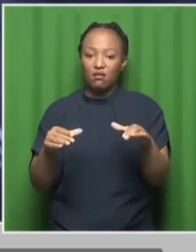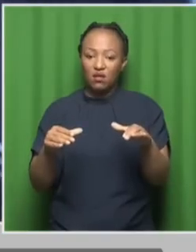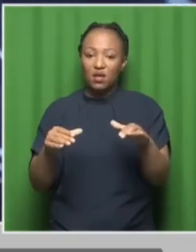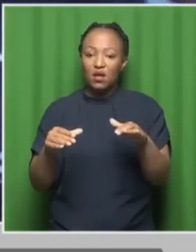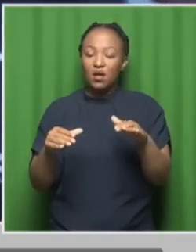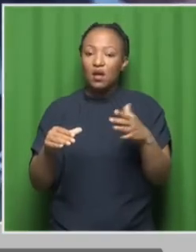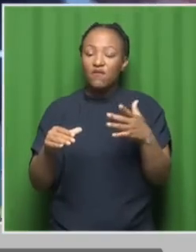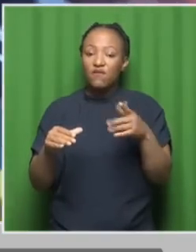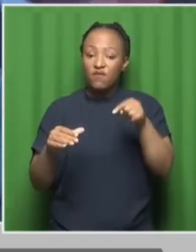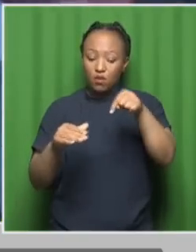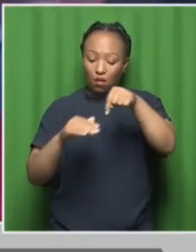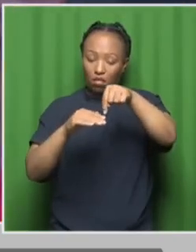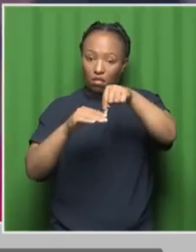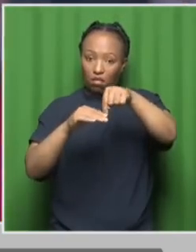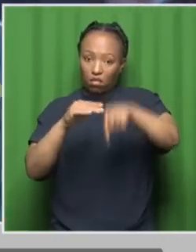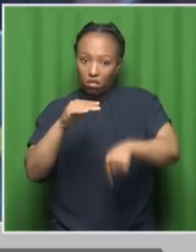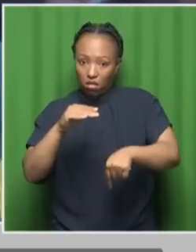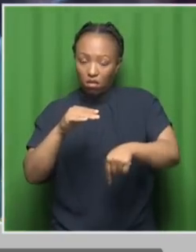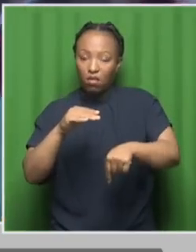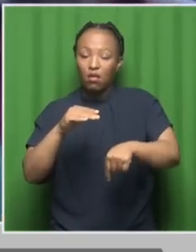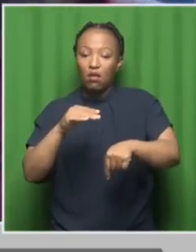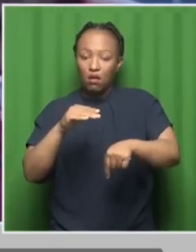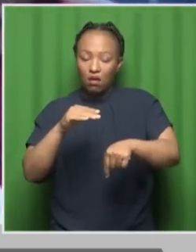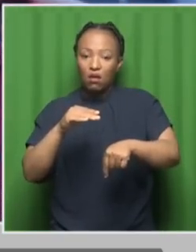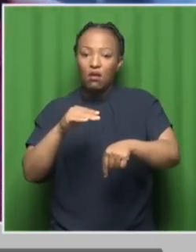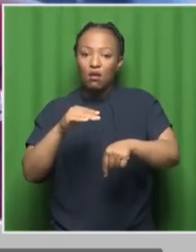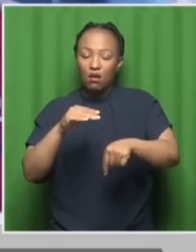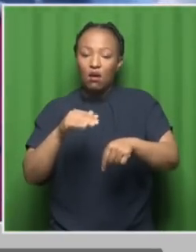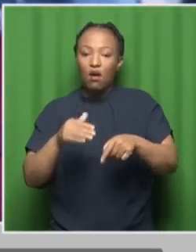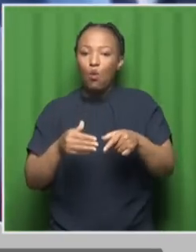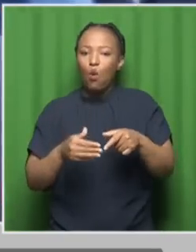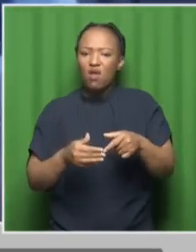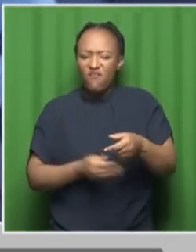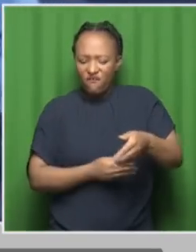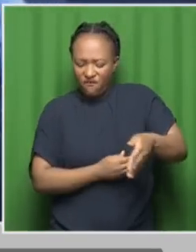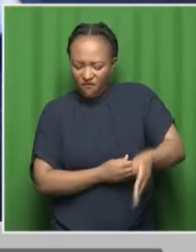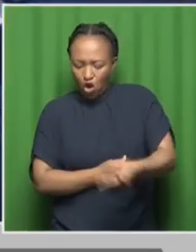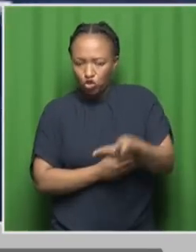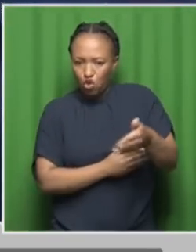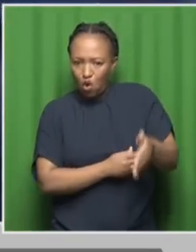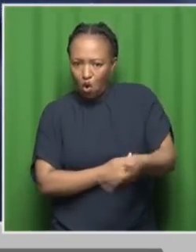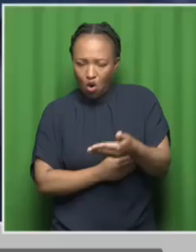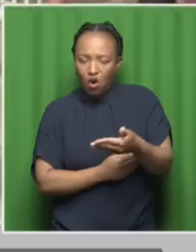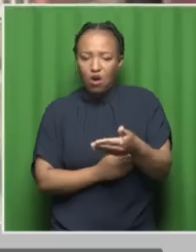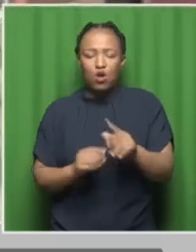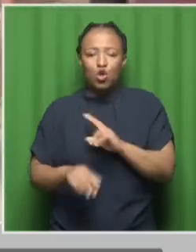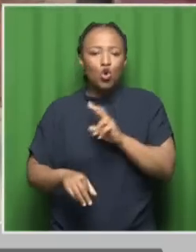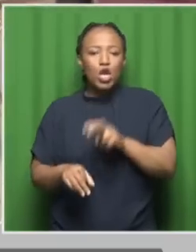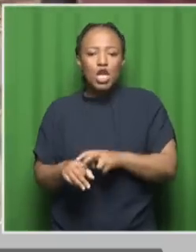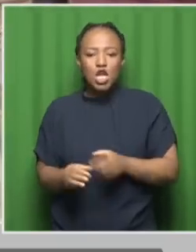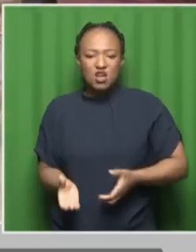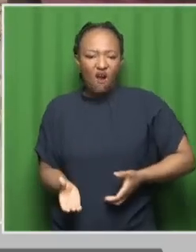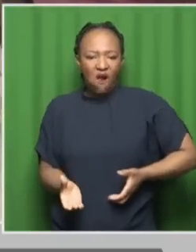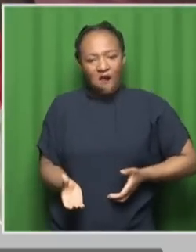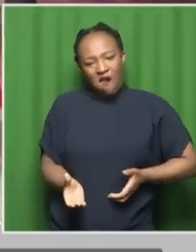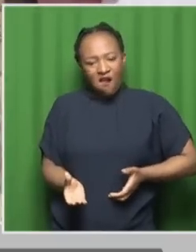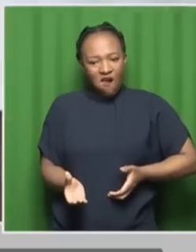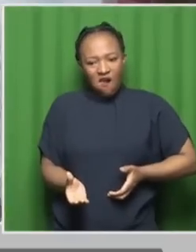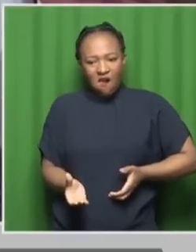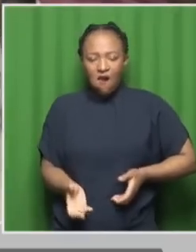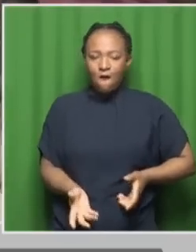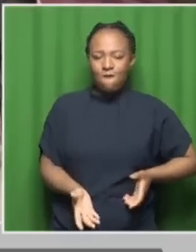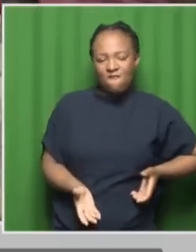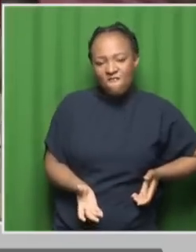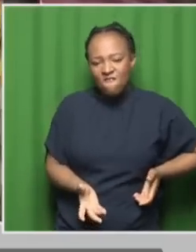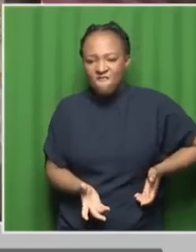go to the fields, you only go with a perk and a fortune. You don't need other things. You don't need guns. You don't need other things for protection, because